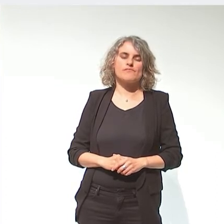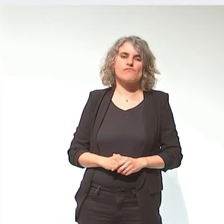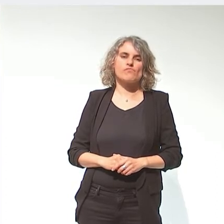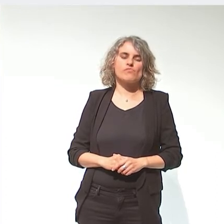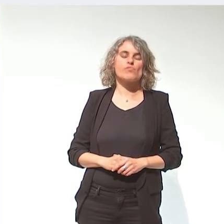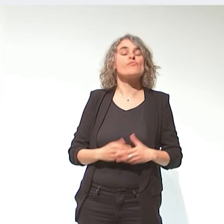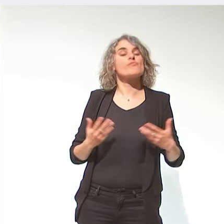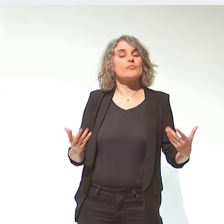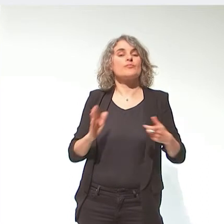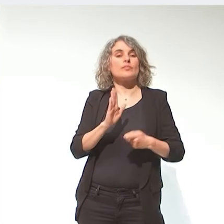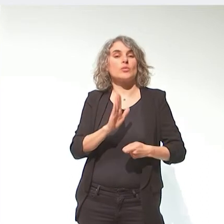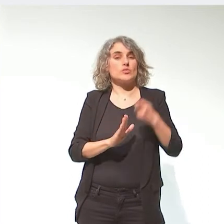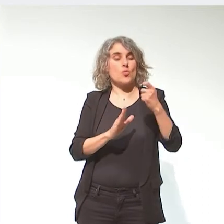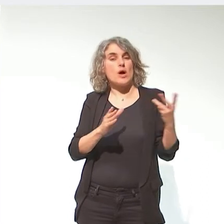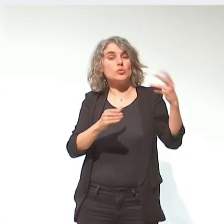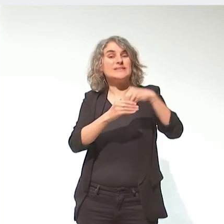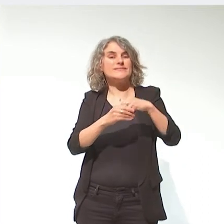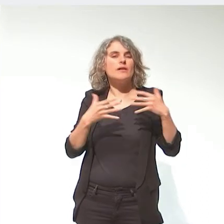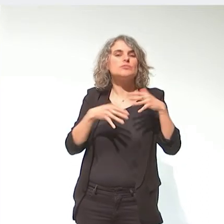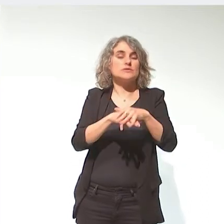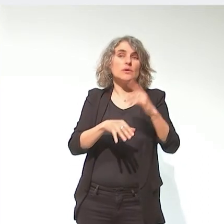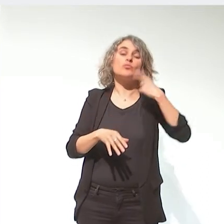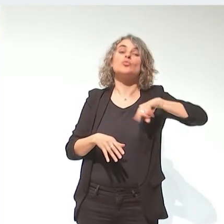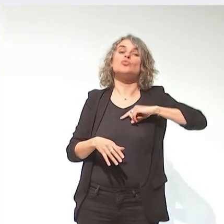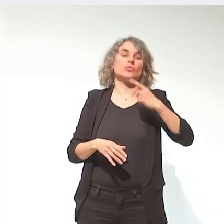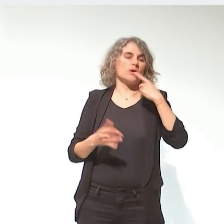the same process of educating,